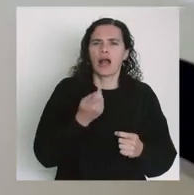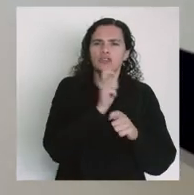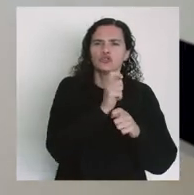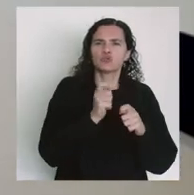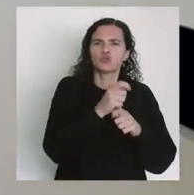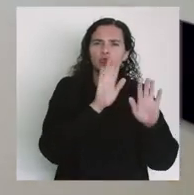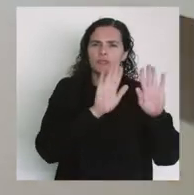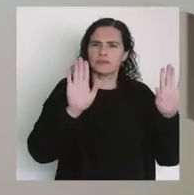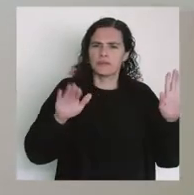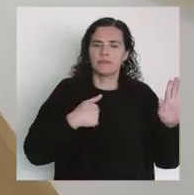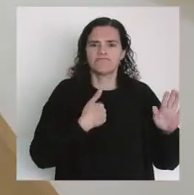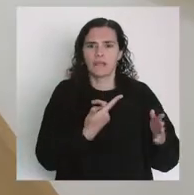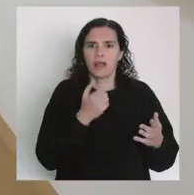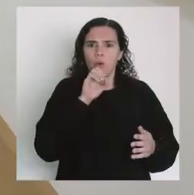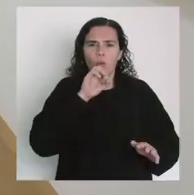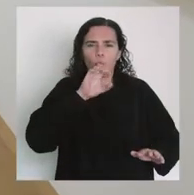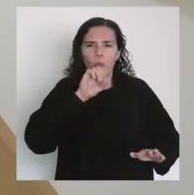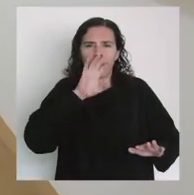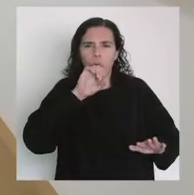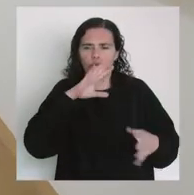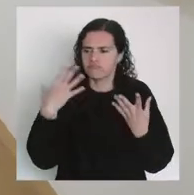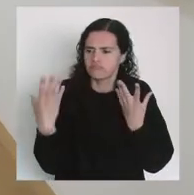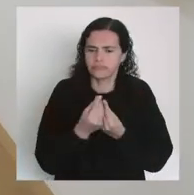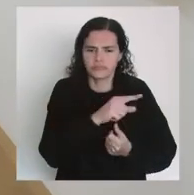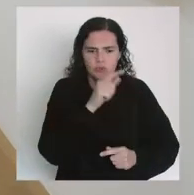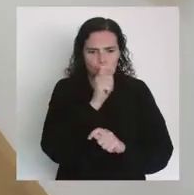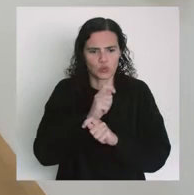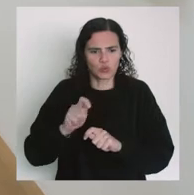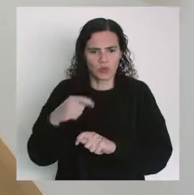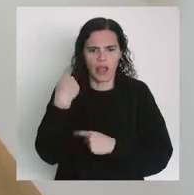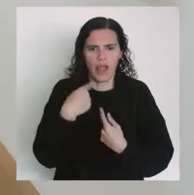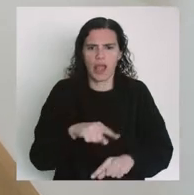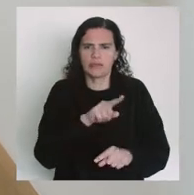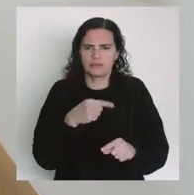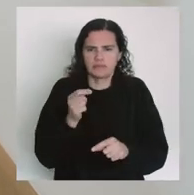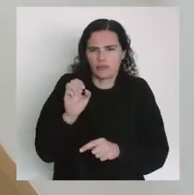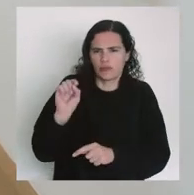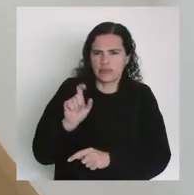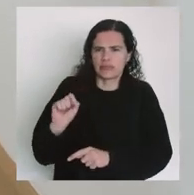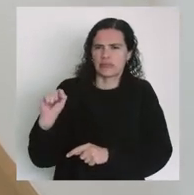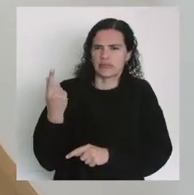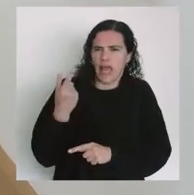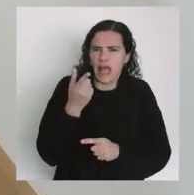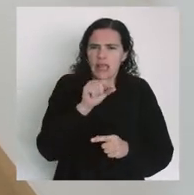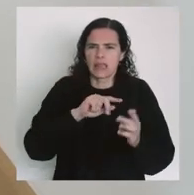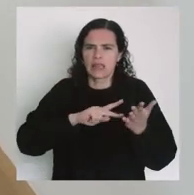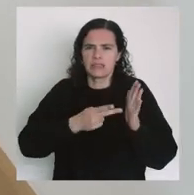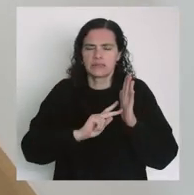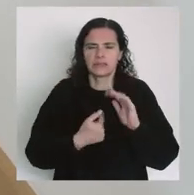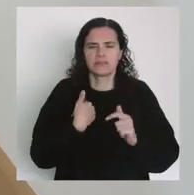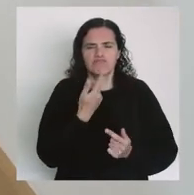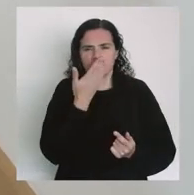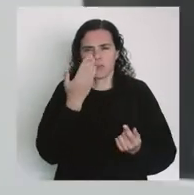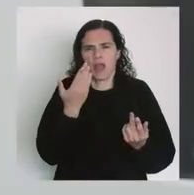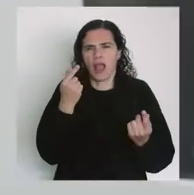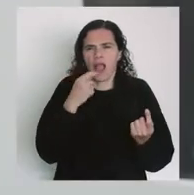sculpture exhibition. It's quite an amazing gathering of sculpture in style and technique that almost